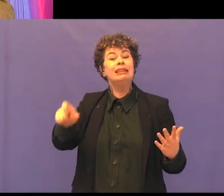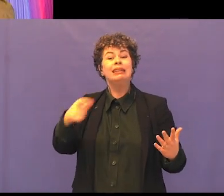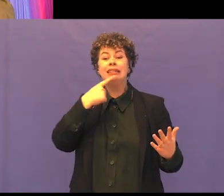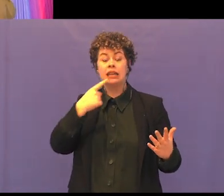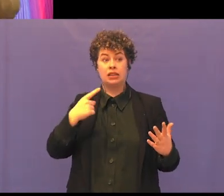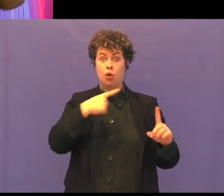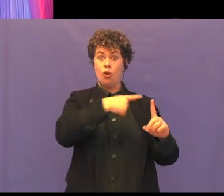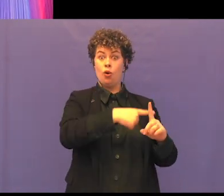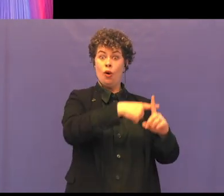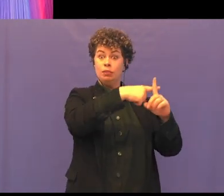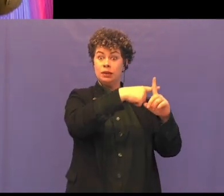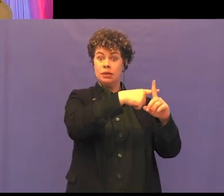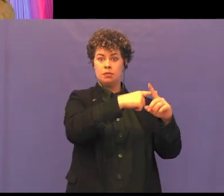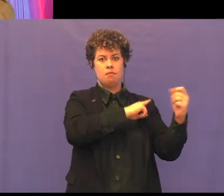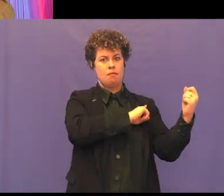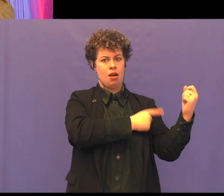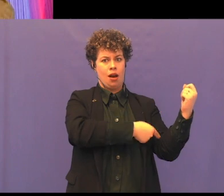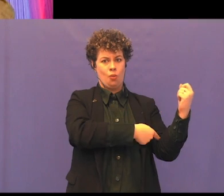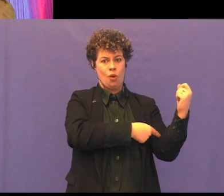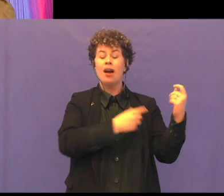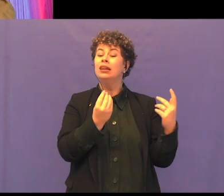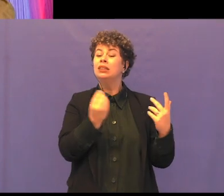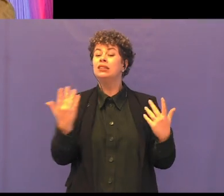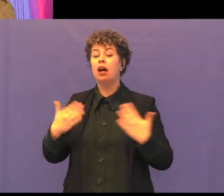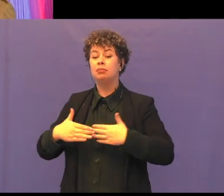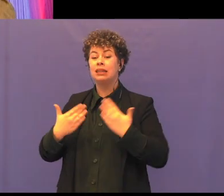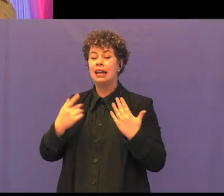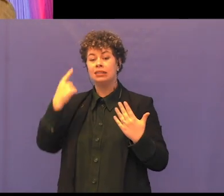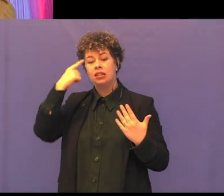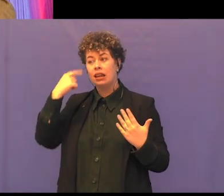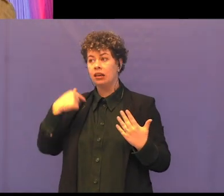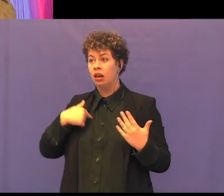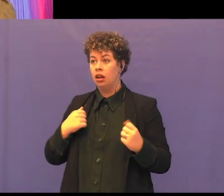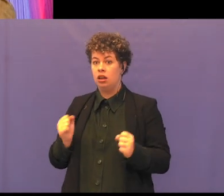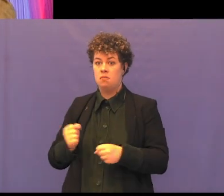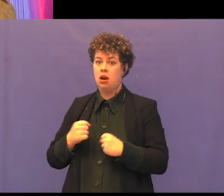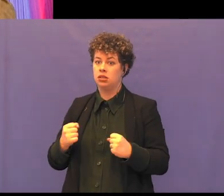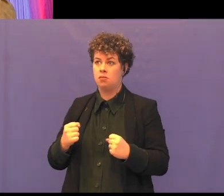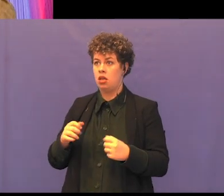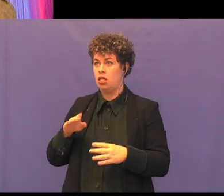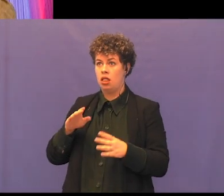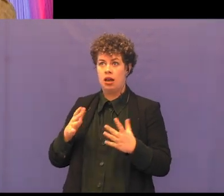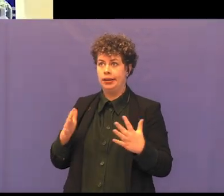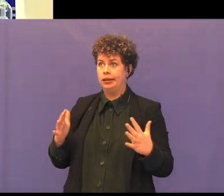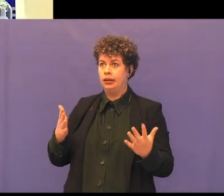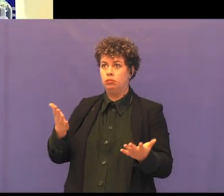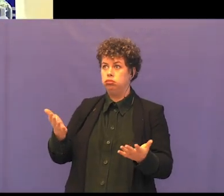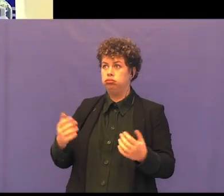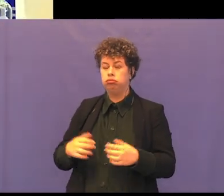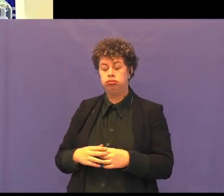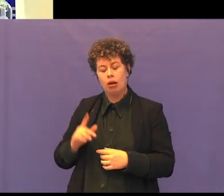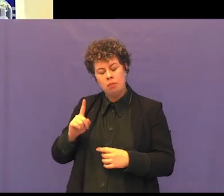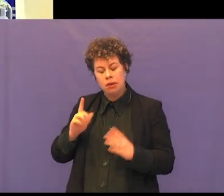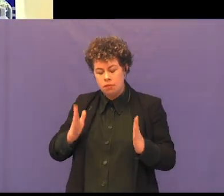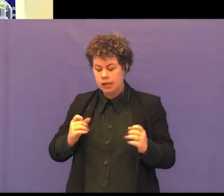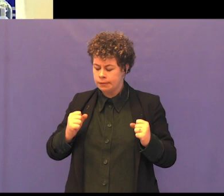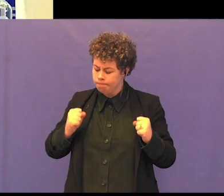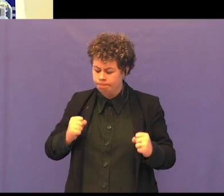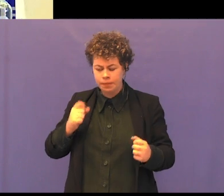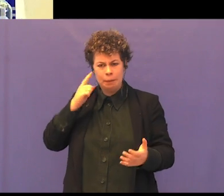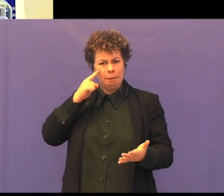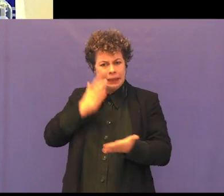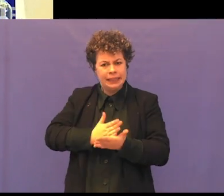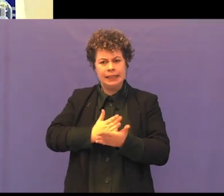me, but you still have to believe. Okay, we've got plenty of questions online. Any questions in the